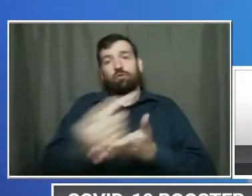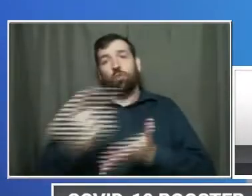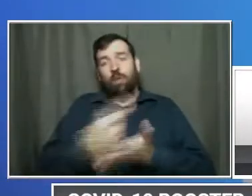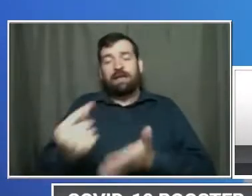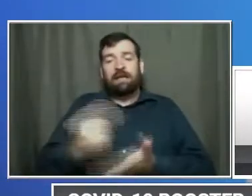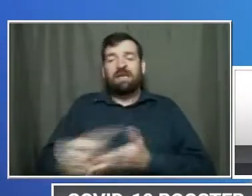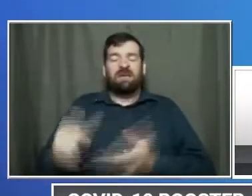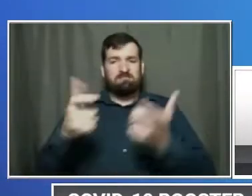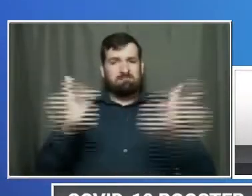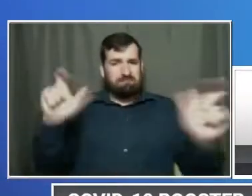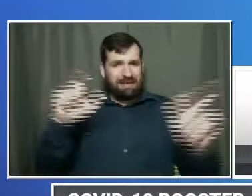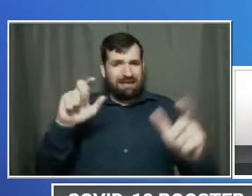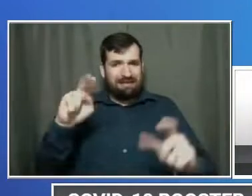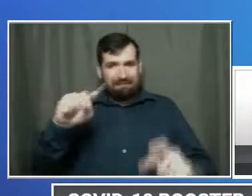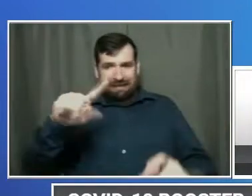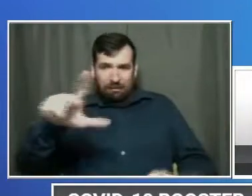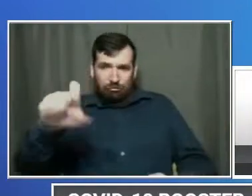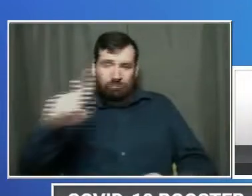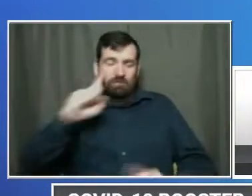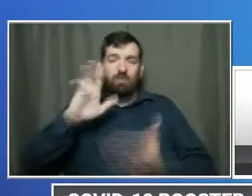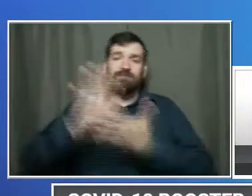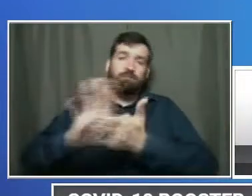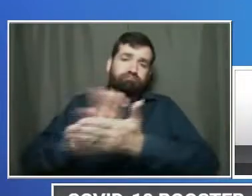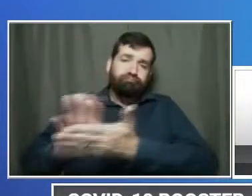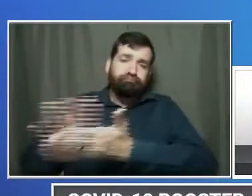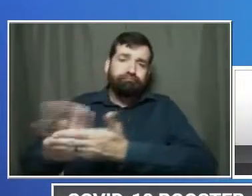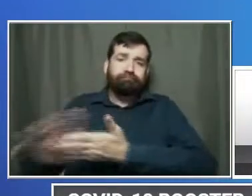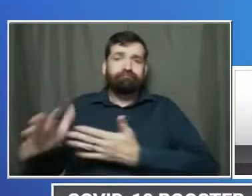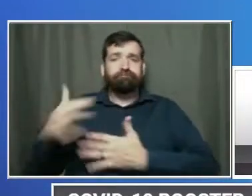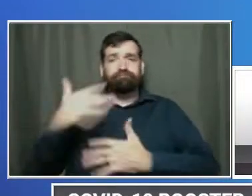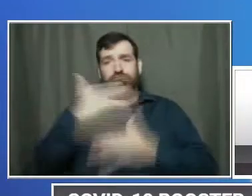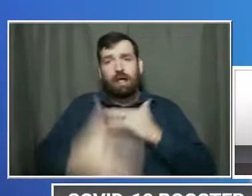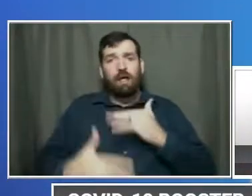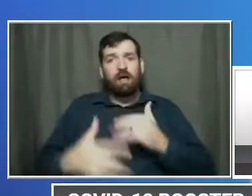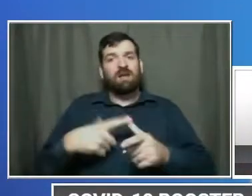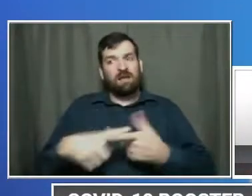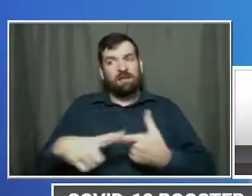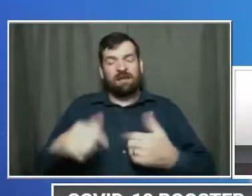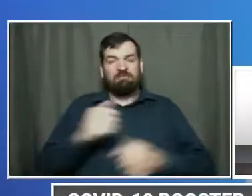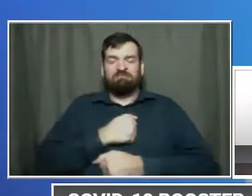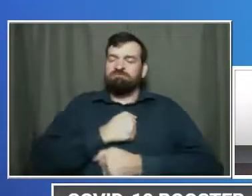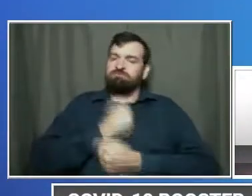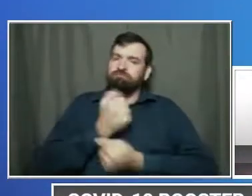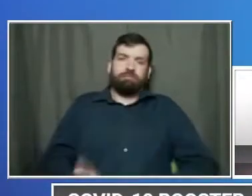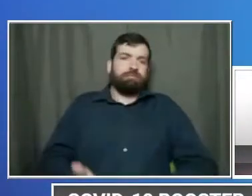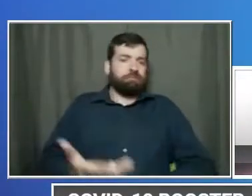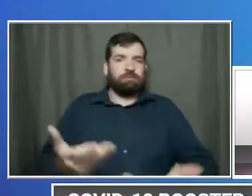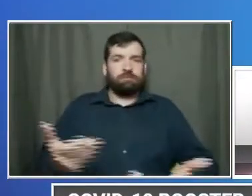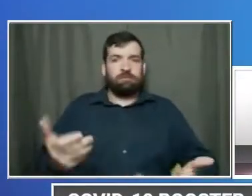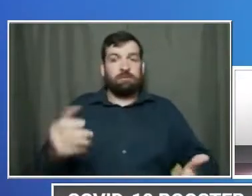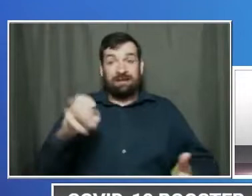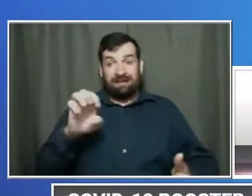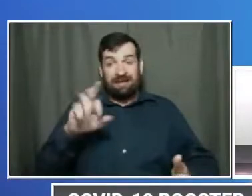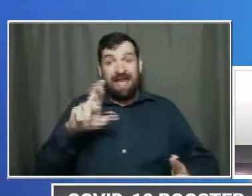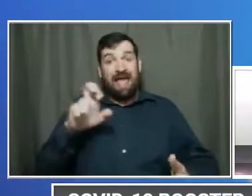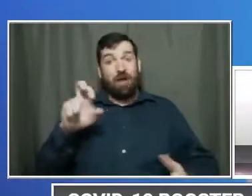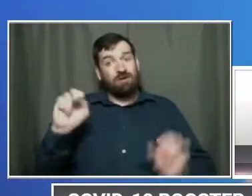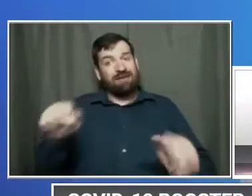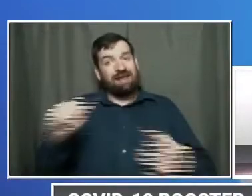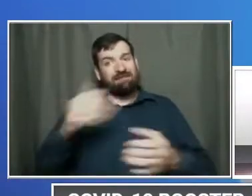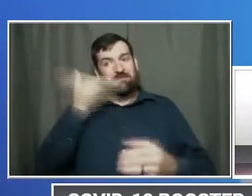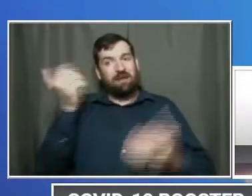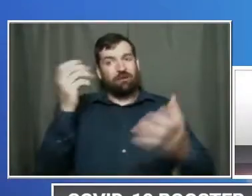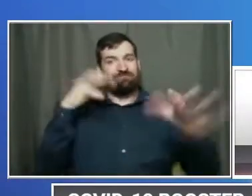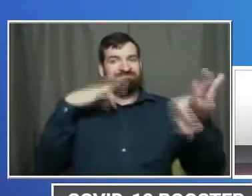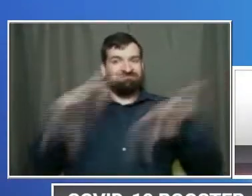filtered, to clean their blood. And then after dialysis, they're quite fatigued. Erron could probably speak better to that than I can because he's